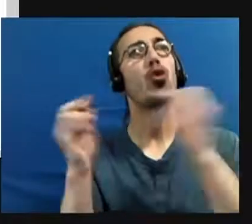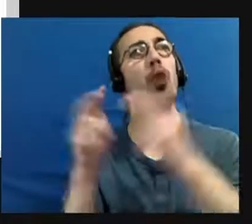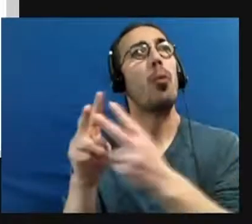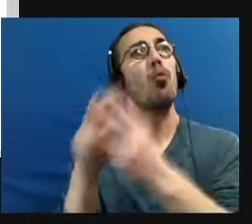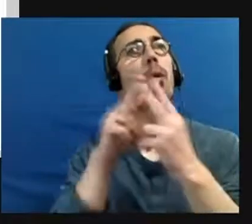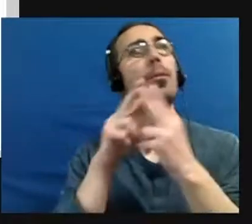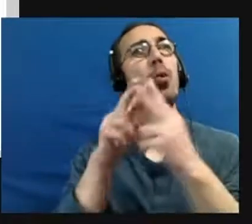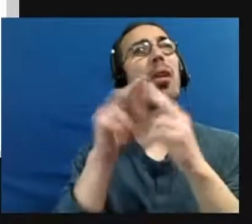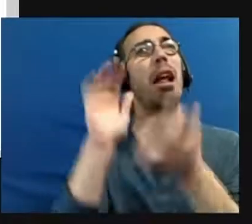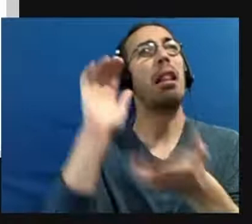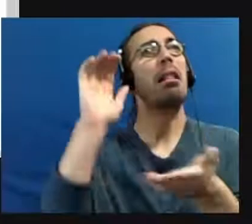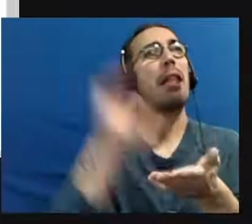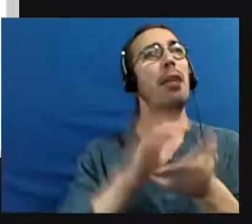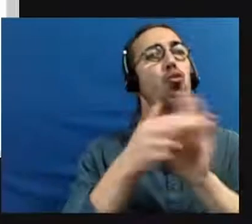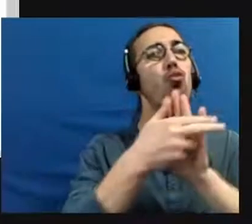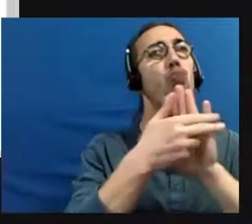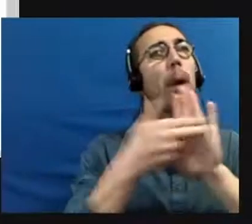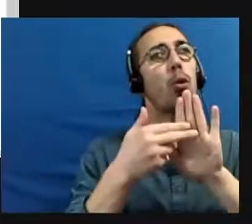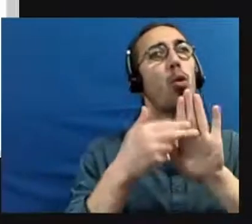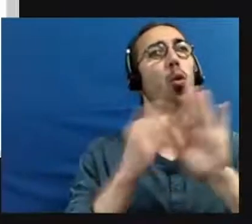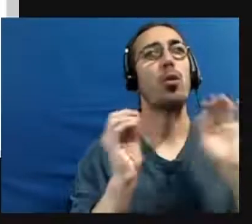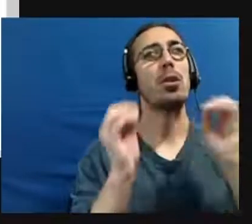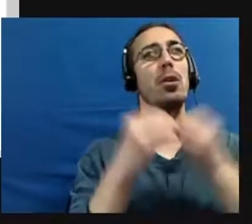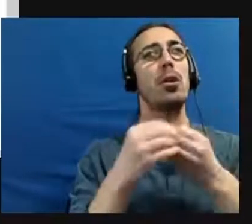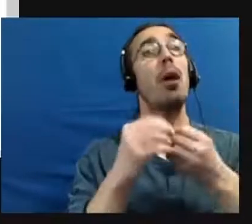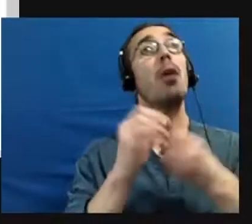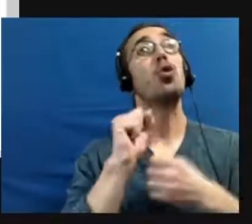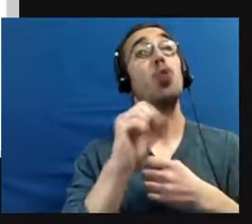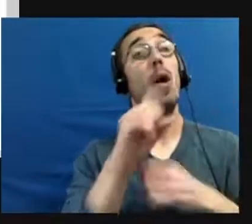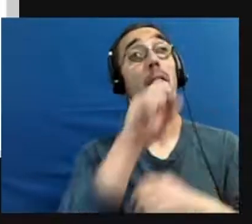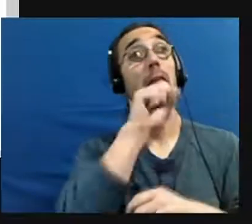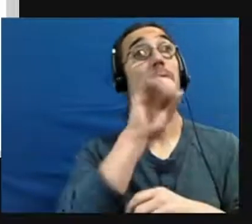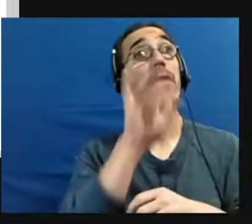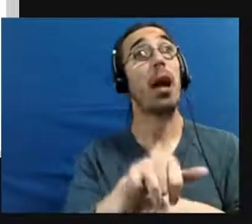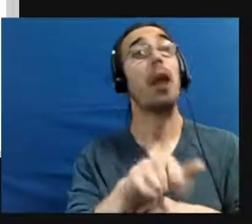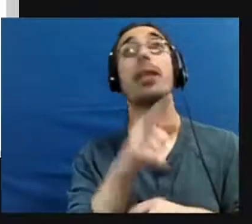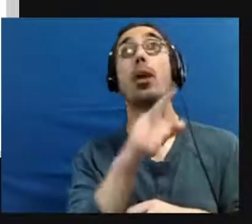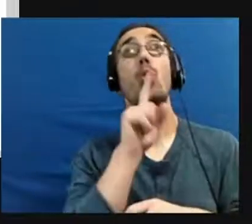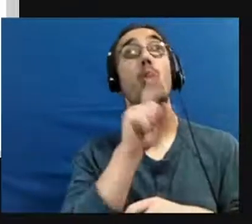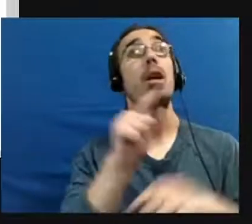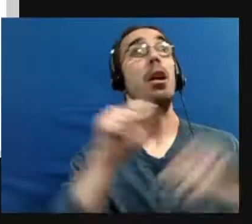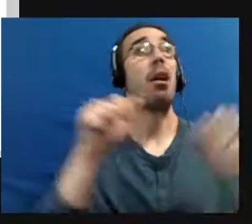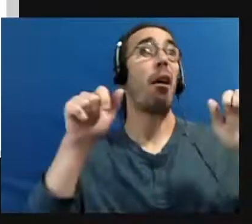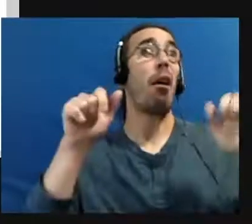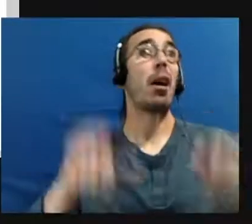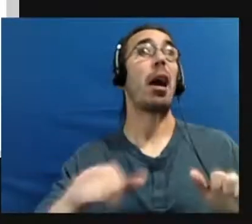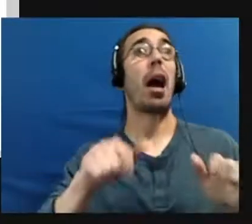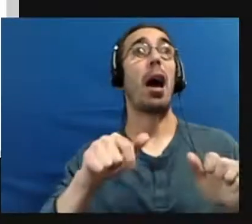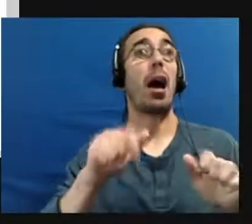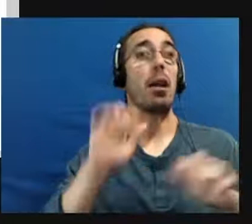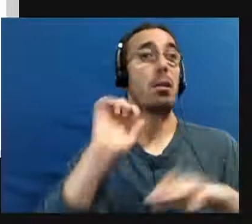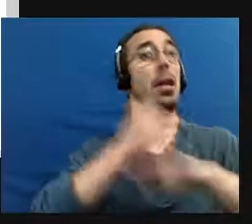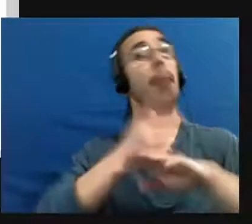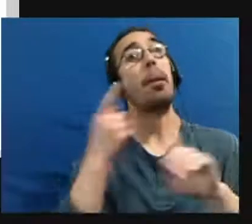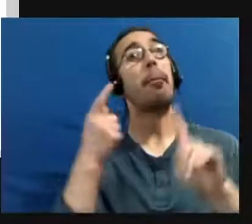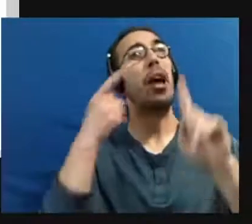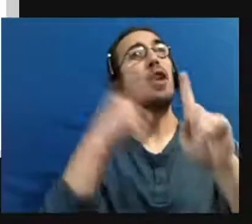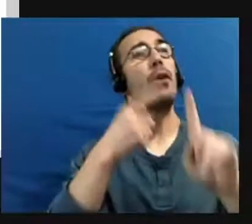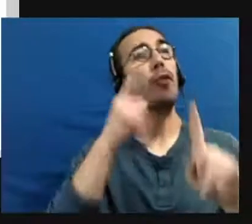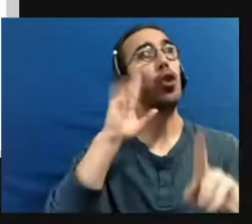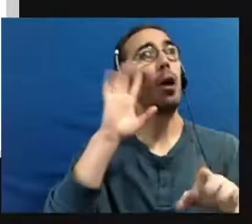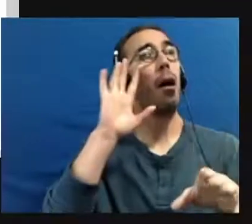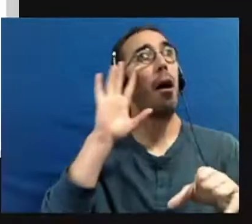reputable organizations. So I love that they were able to really do, the mission of the Autistic Self-Advocacy